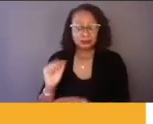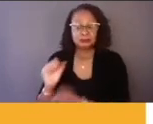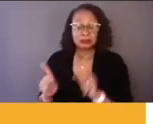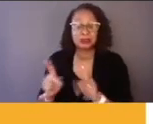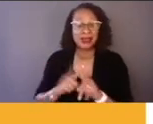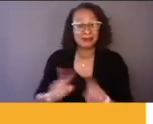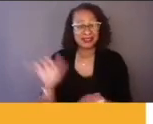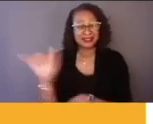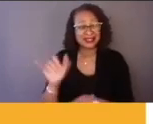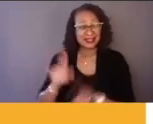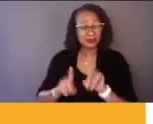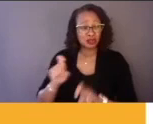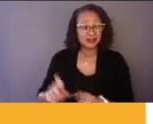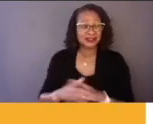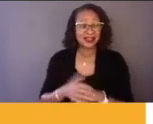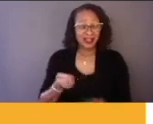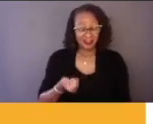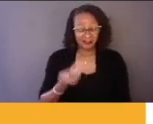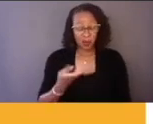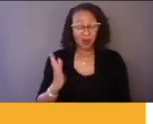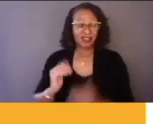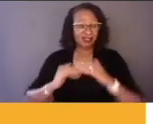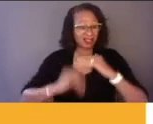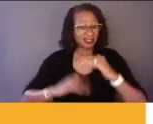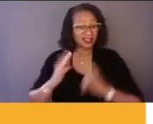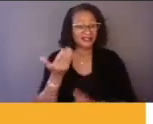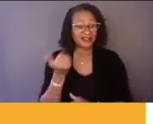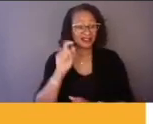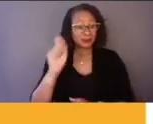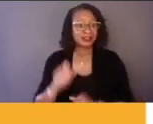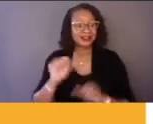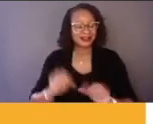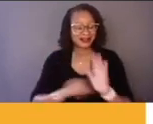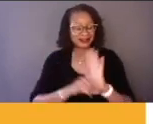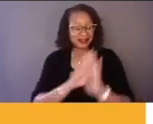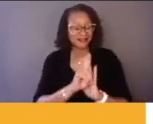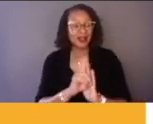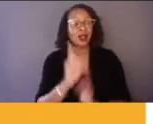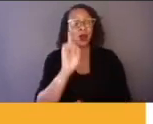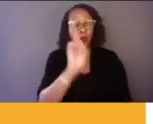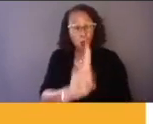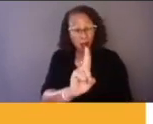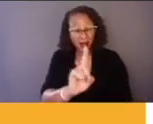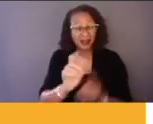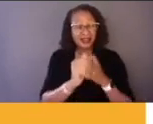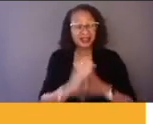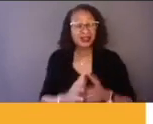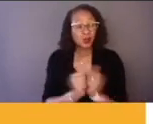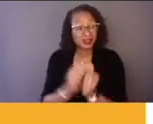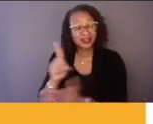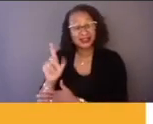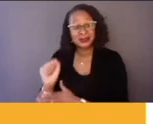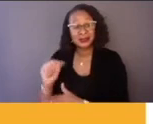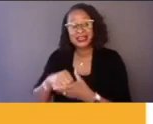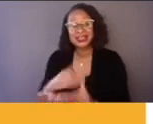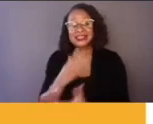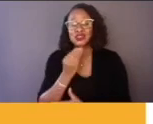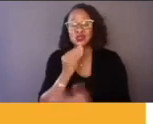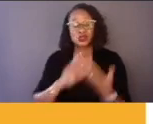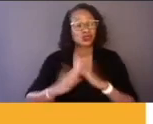survey told us that fewer than 15% of Jews can identify a single leader with a disability in Jewish communal